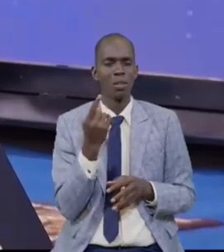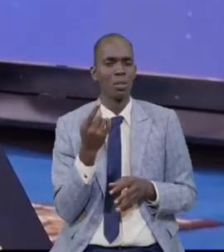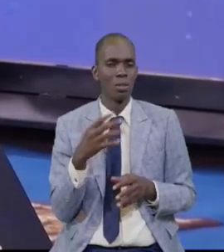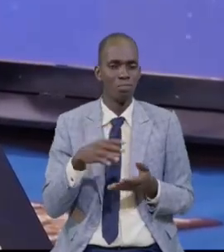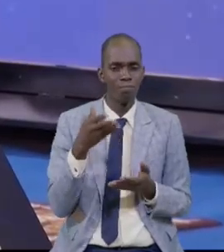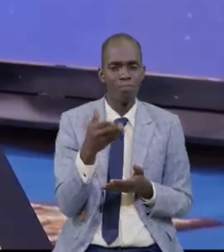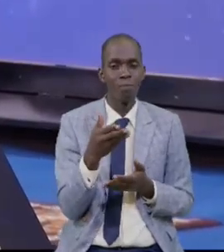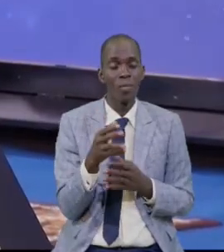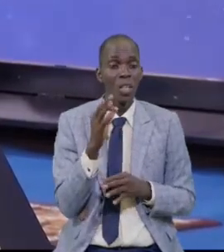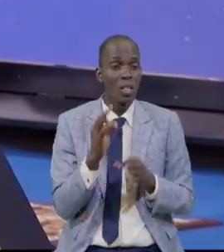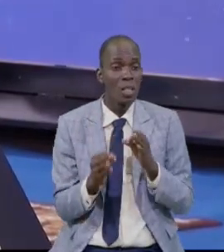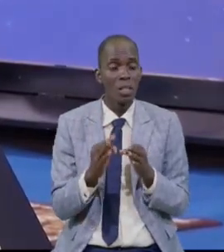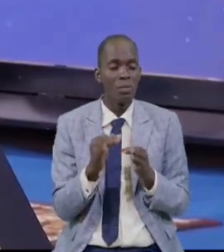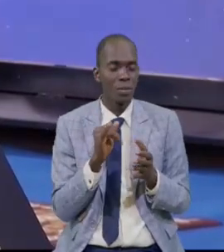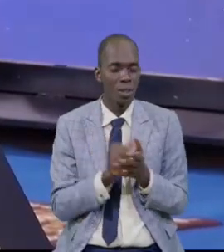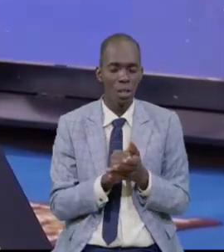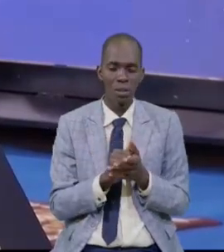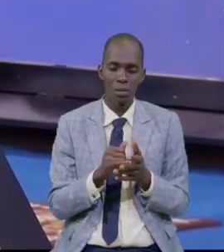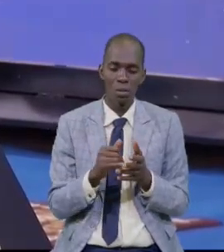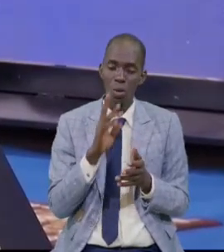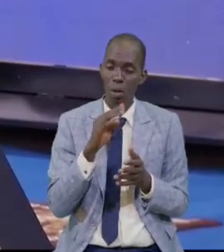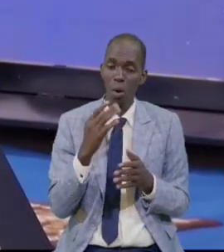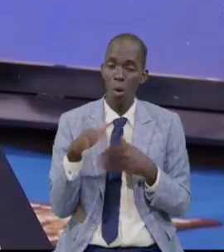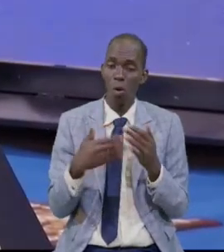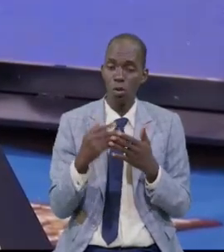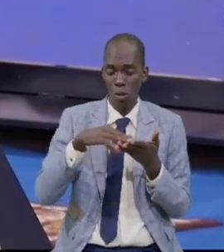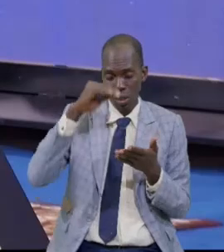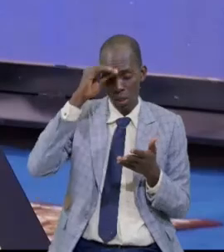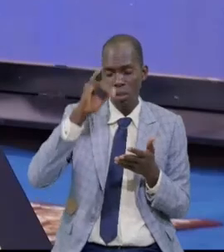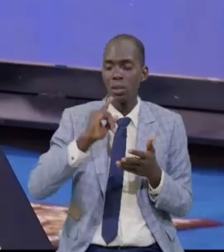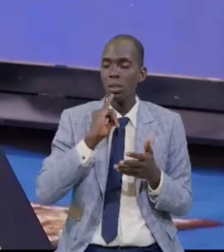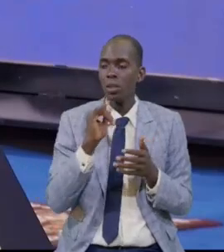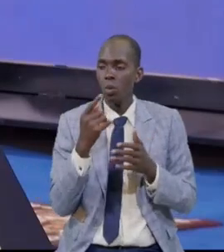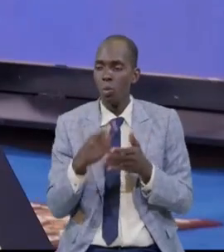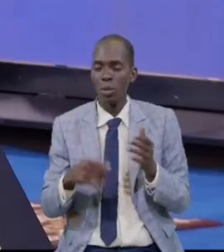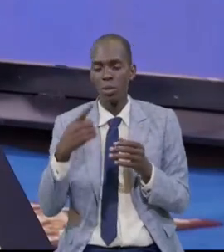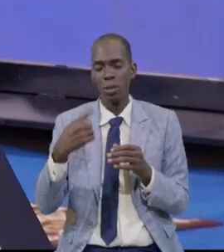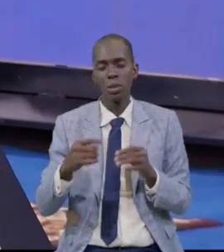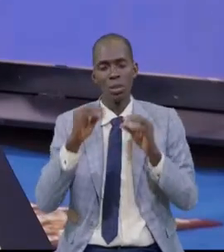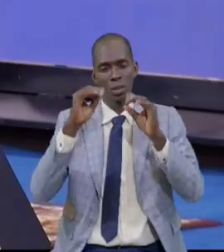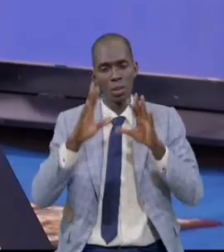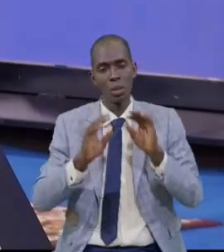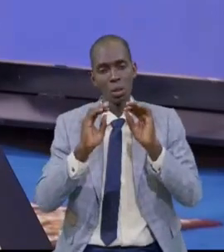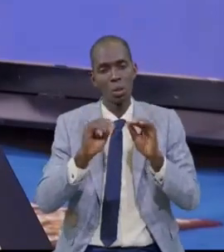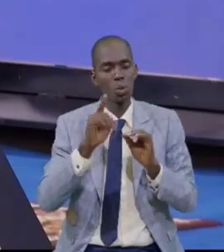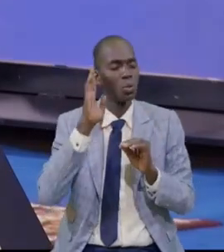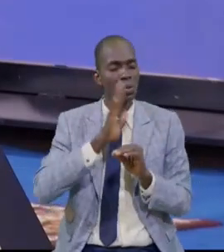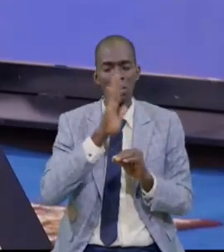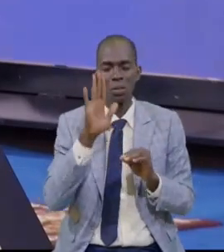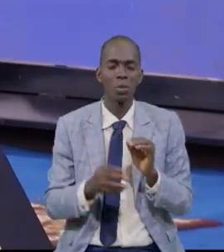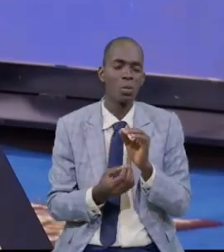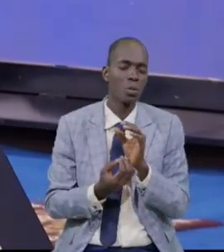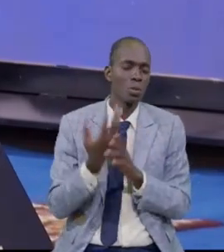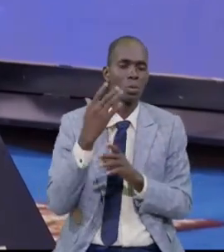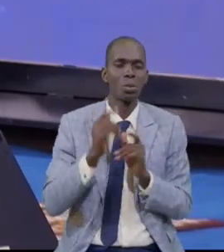go beyond the primary school kindergarten level. But the Lord is saying, there's something for you